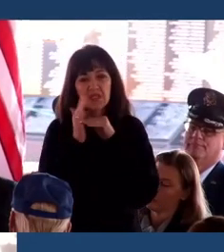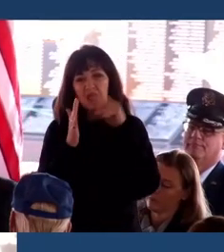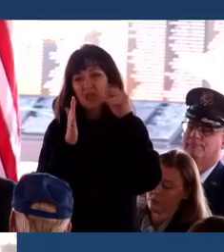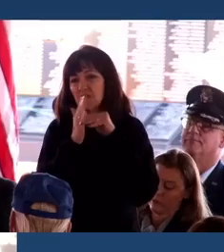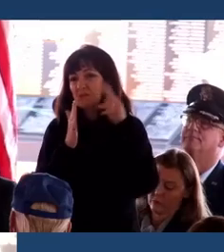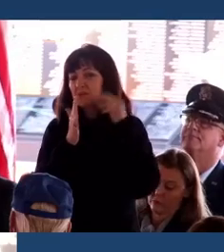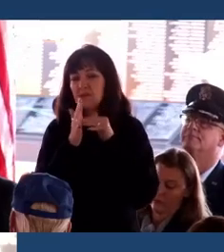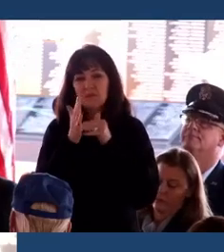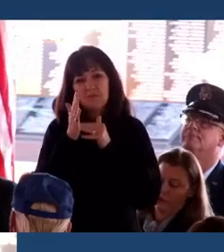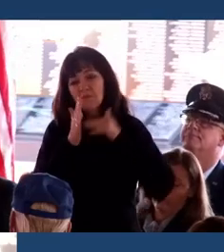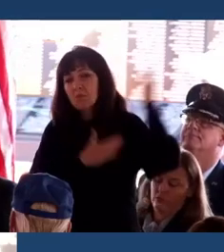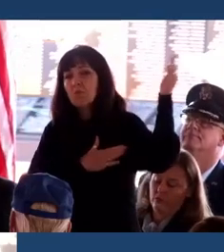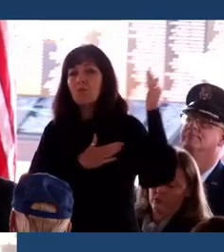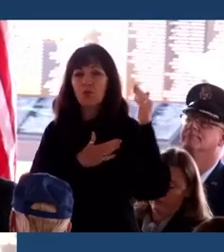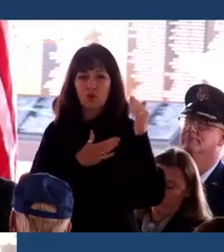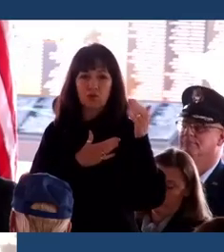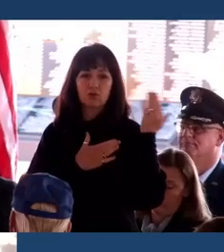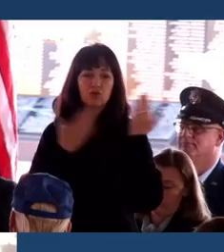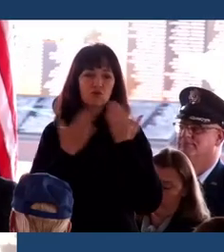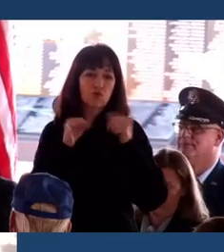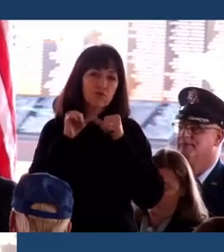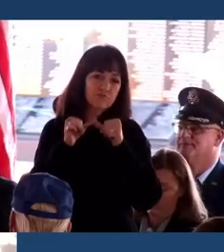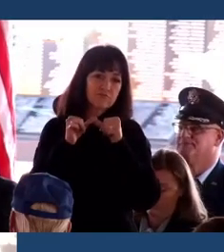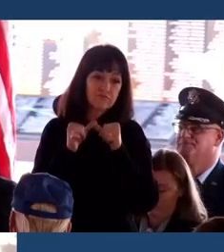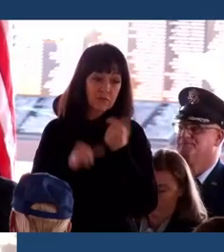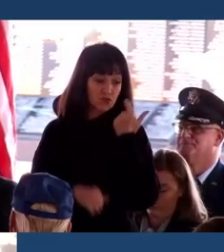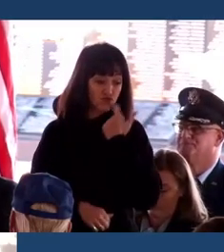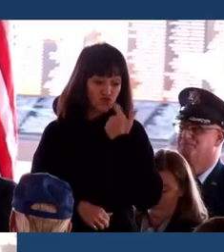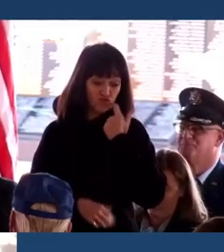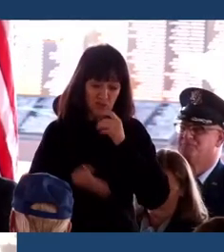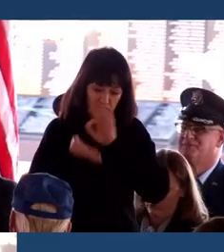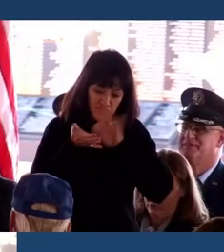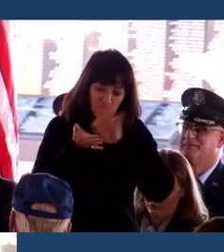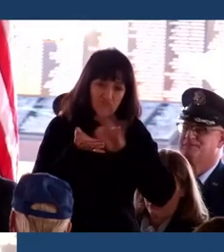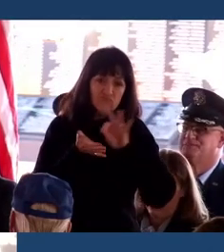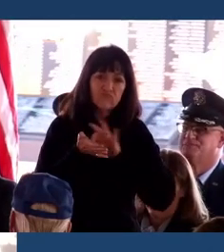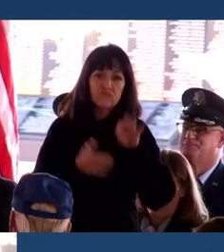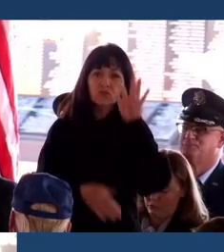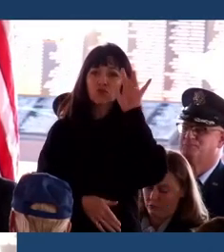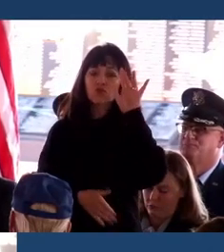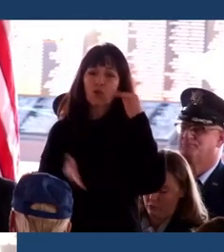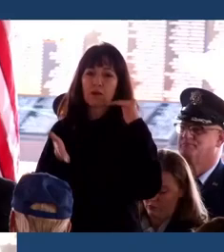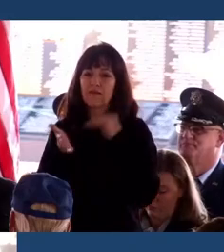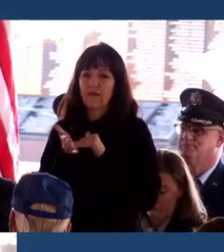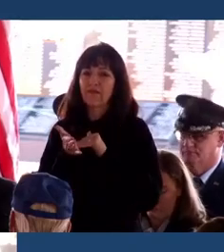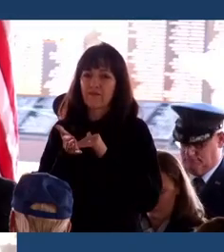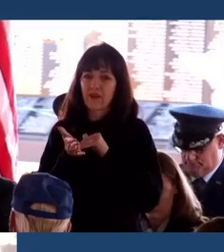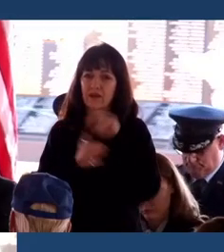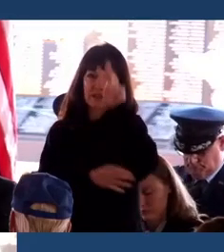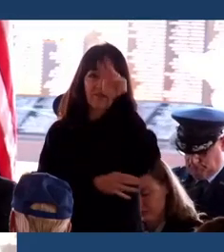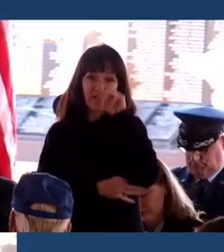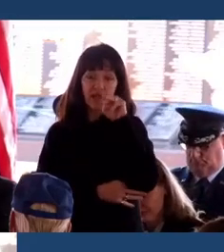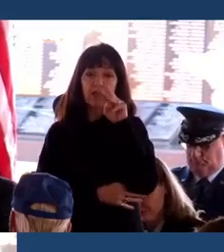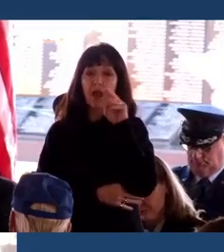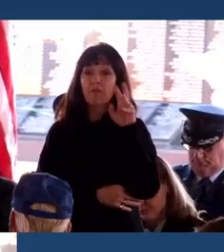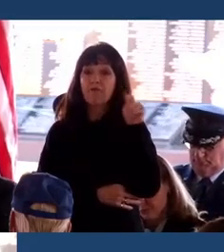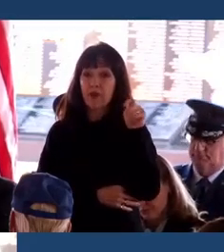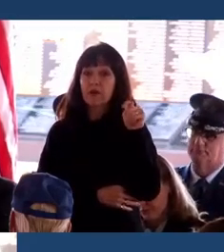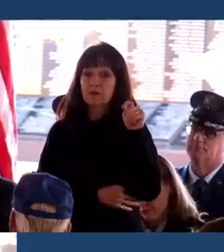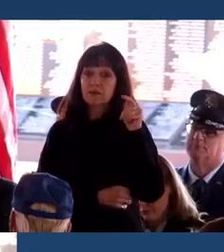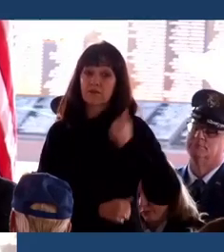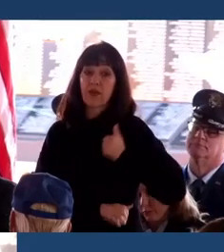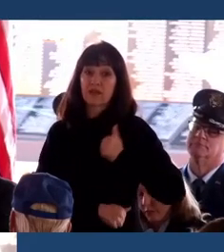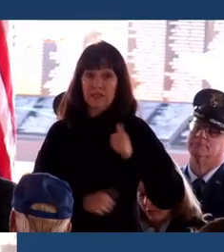more served. According to the most recent estimates, there are 25,000 Vietnam veterans still living